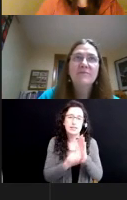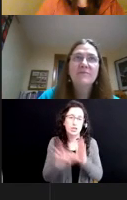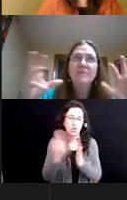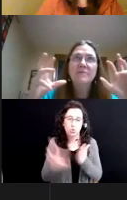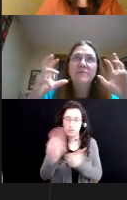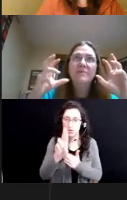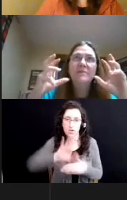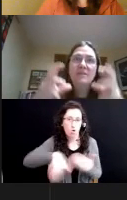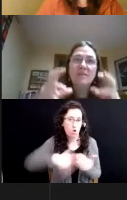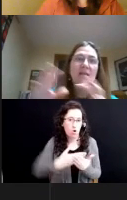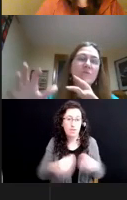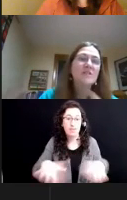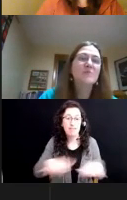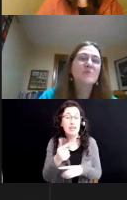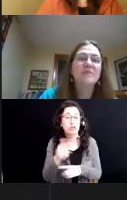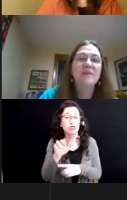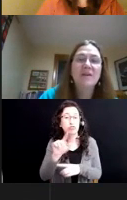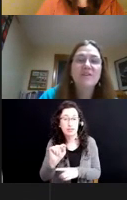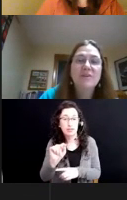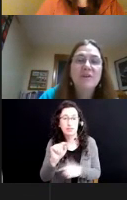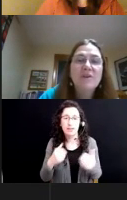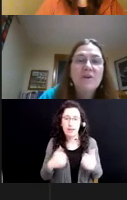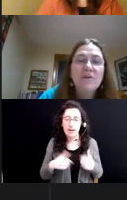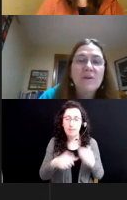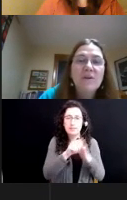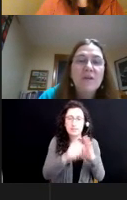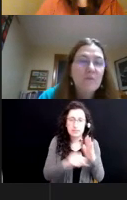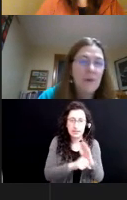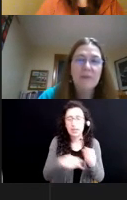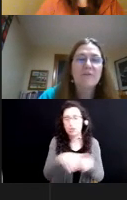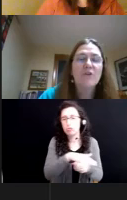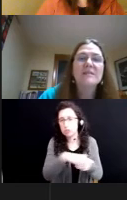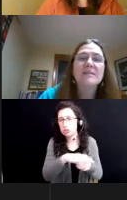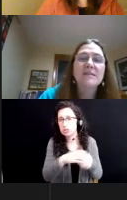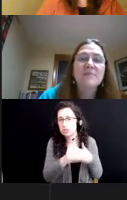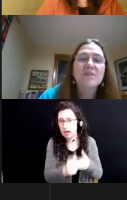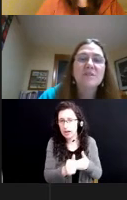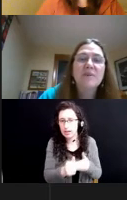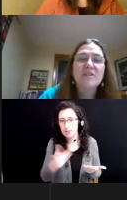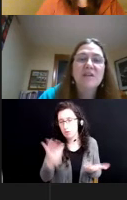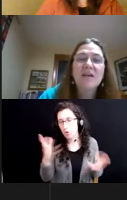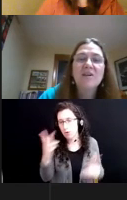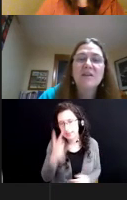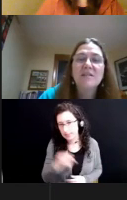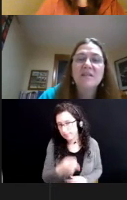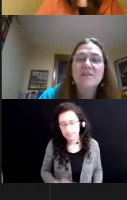have state and region specific guides. So here you go. You probably have already seen these, but just to